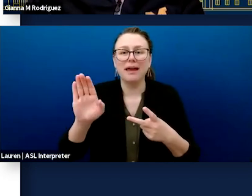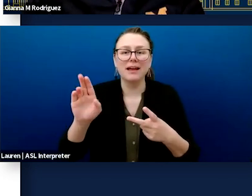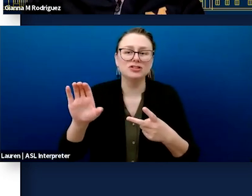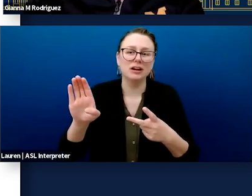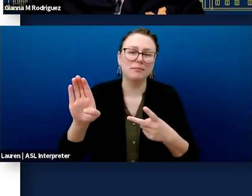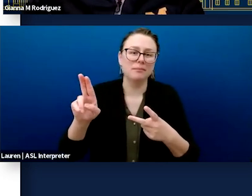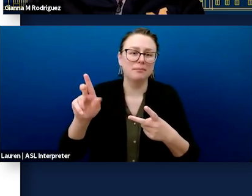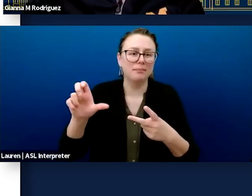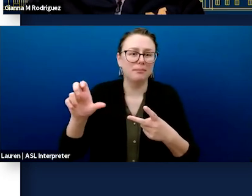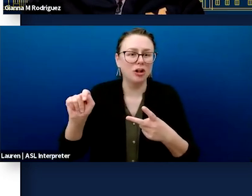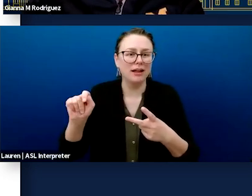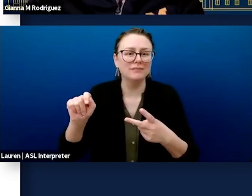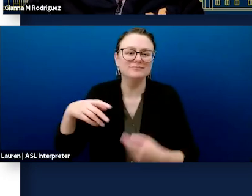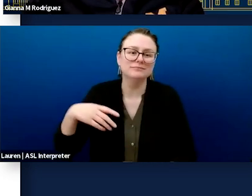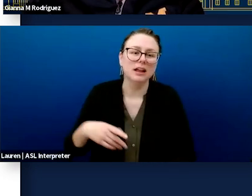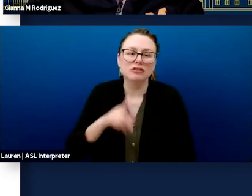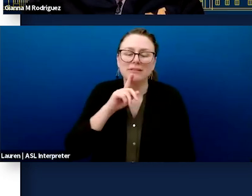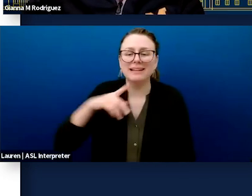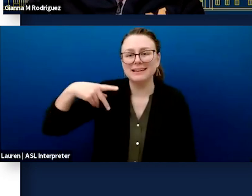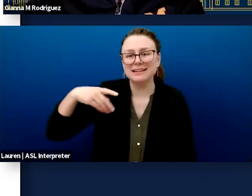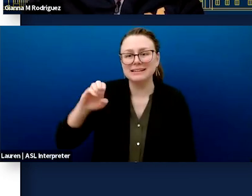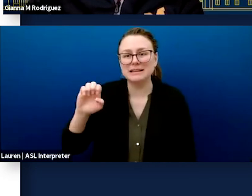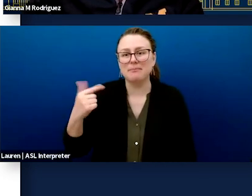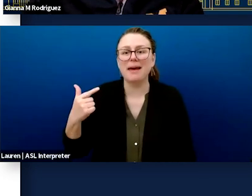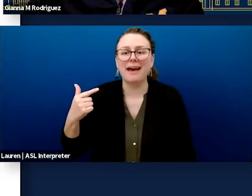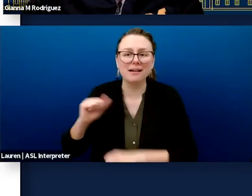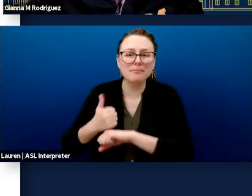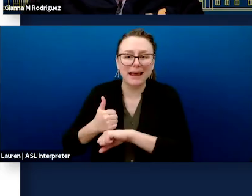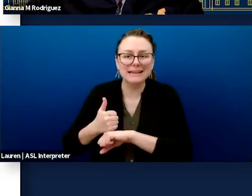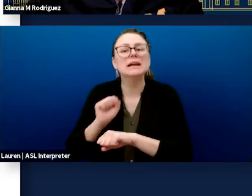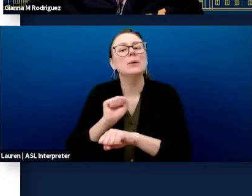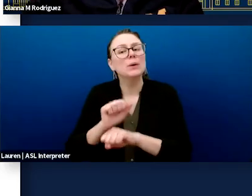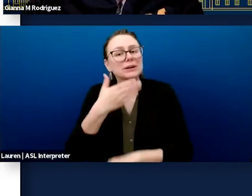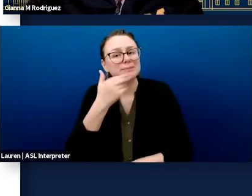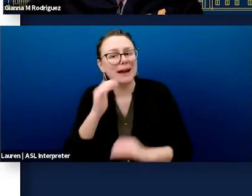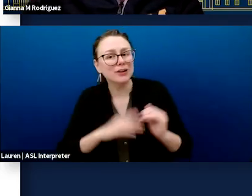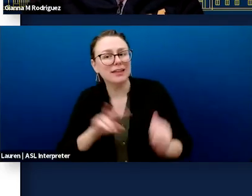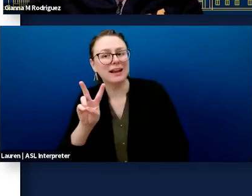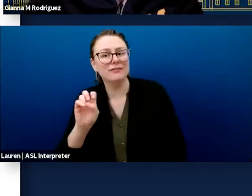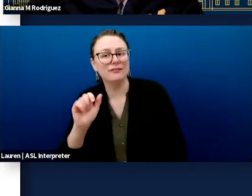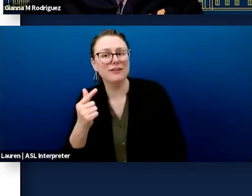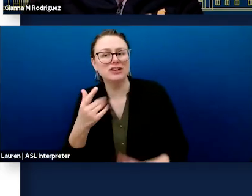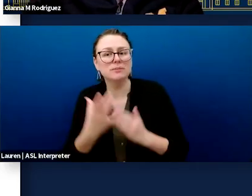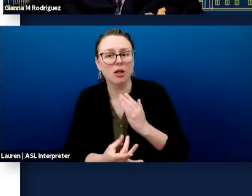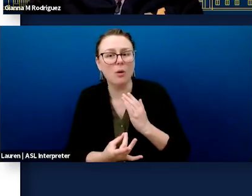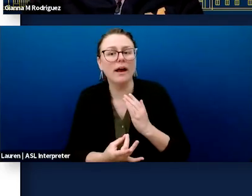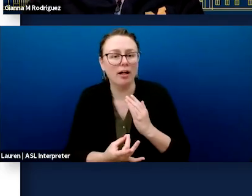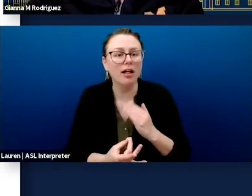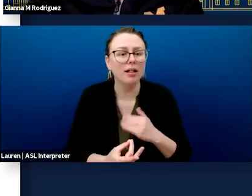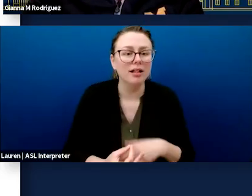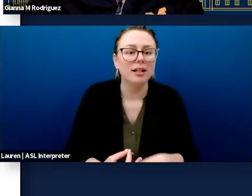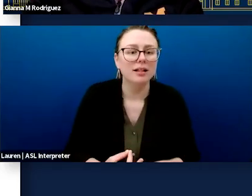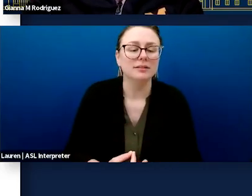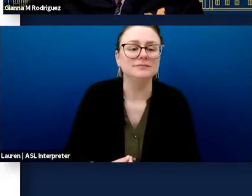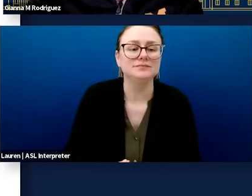it's polyethylene glycol based, so it works better than the vegetable oil based vesicoidal suppositories. And